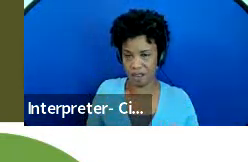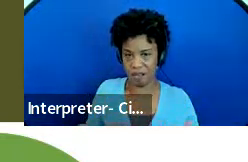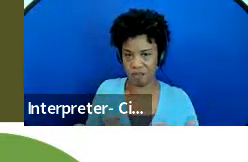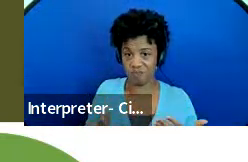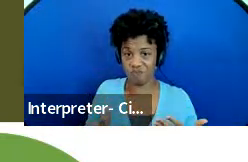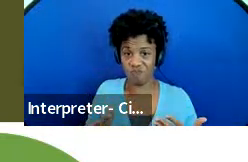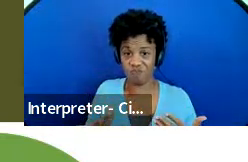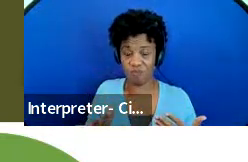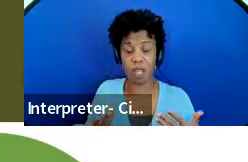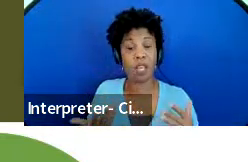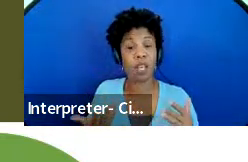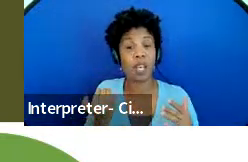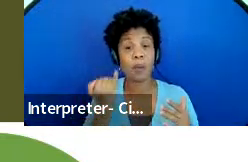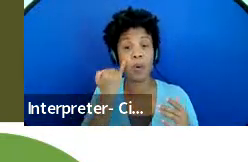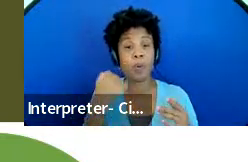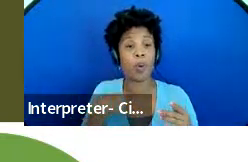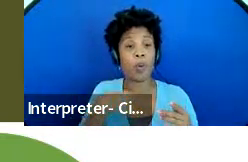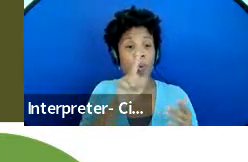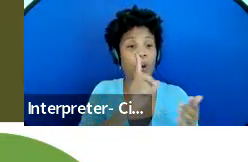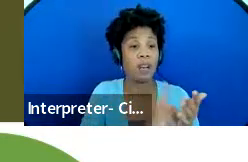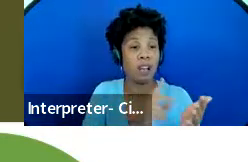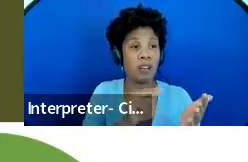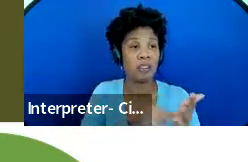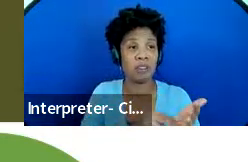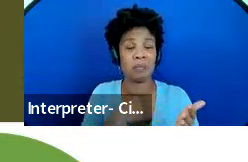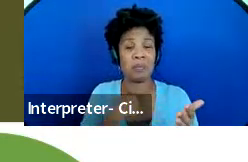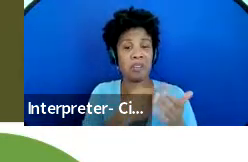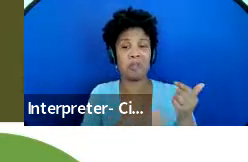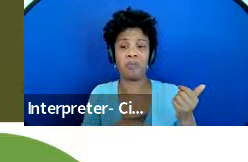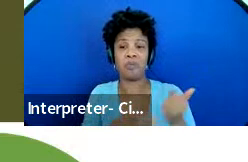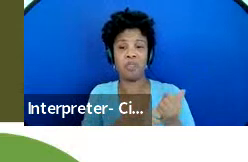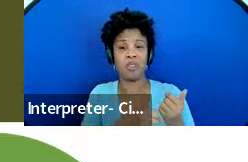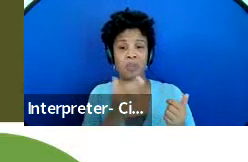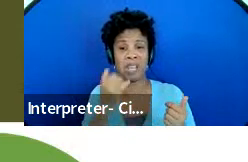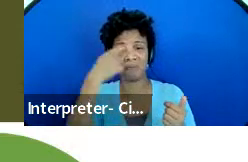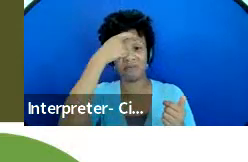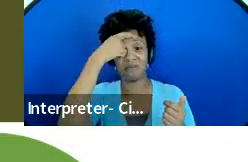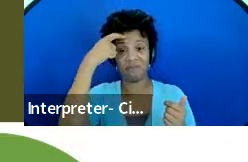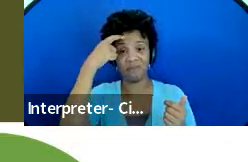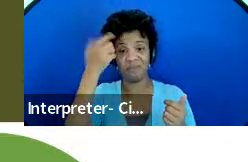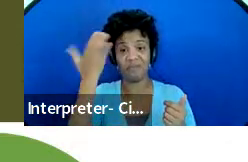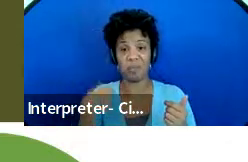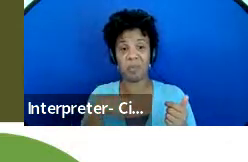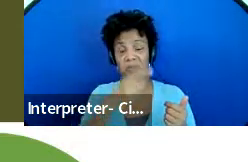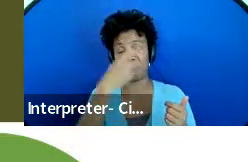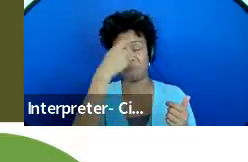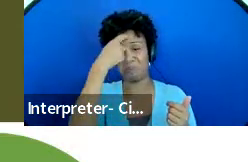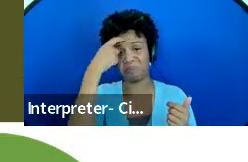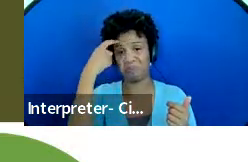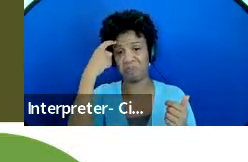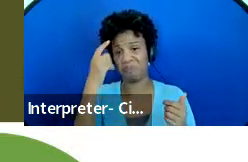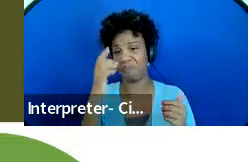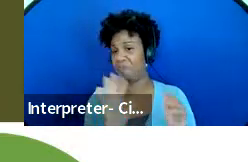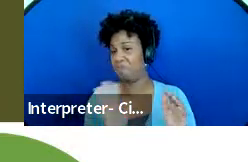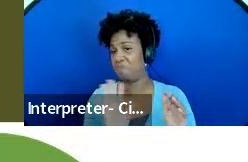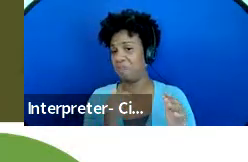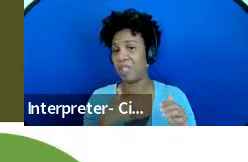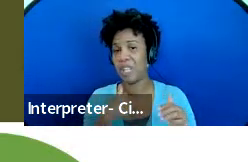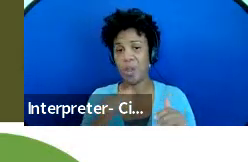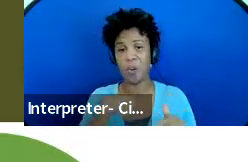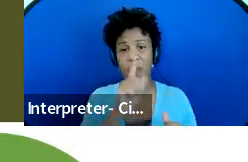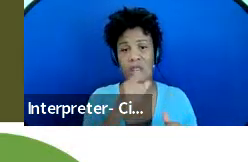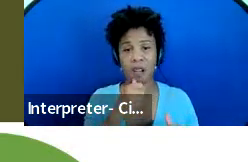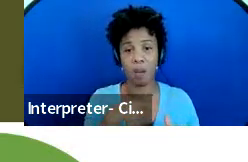mistrust in the public healthcare system because of past experiences, and understandably so. But what this often led to